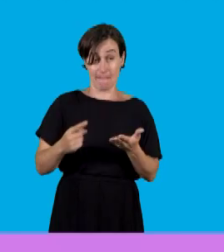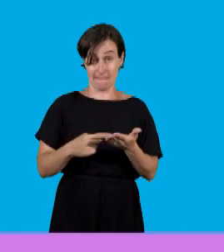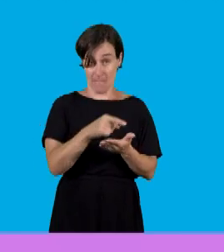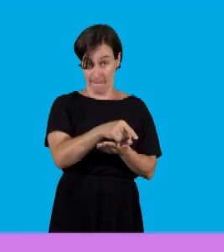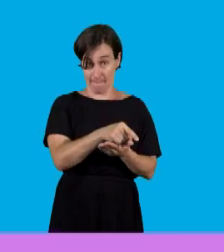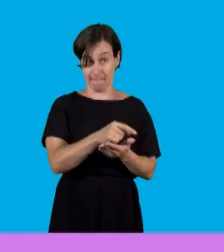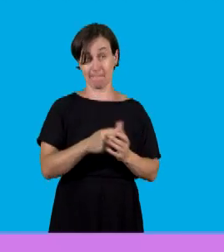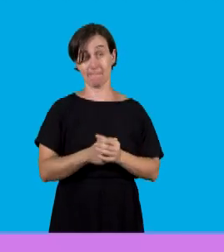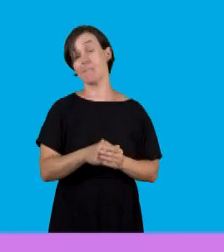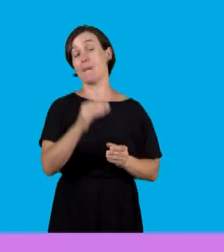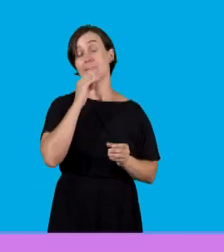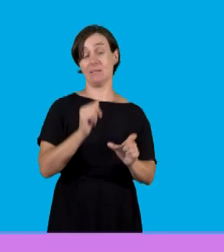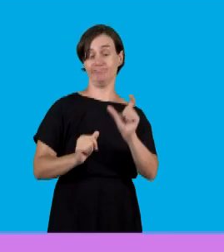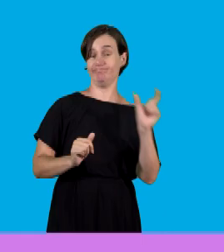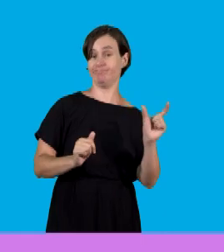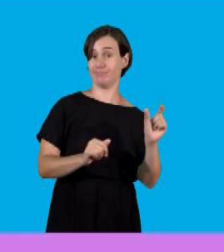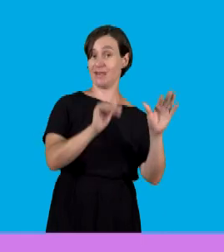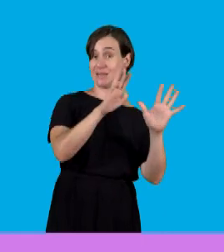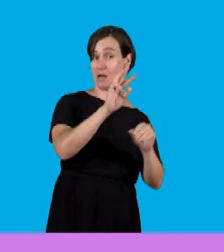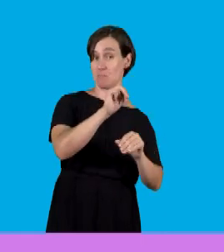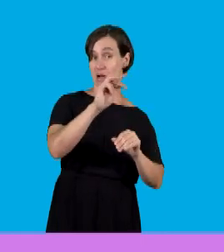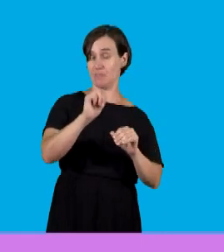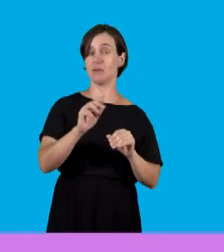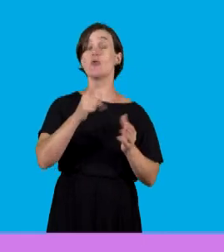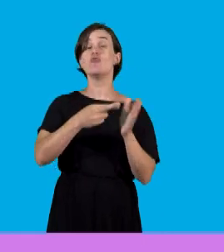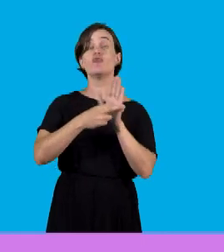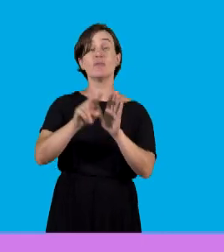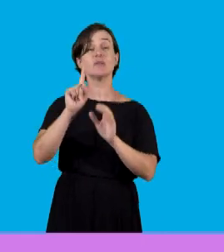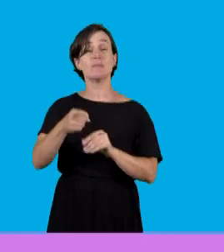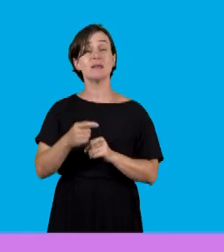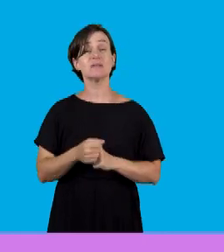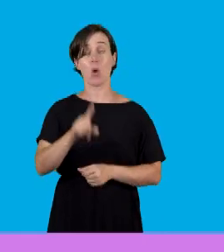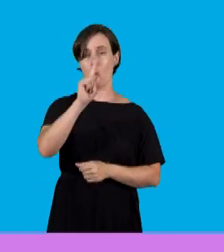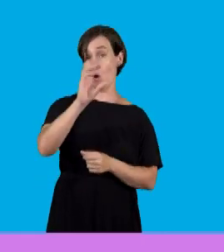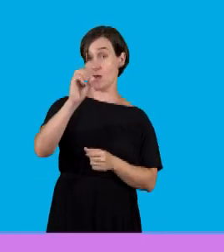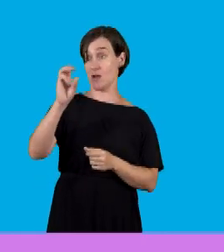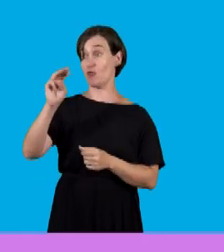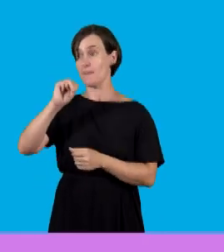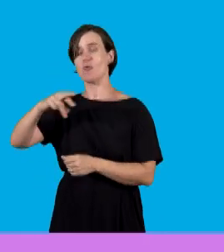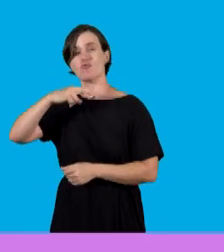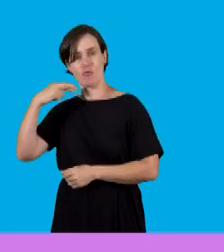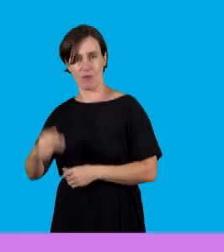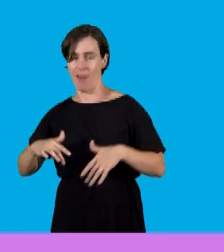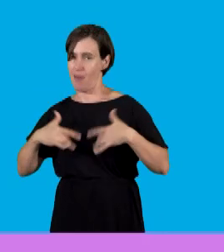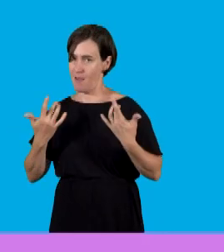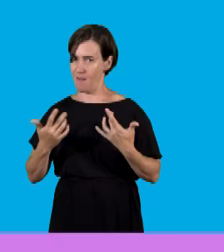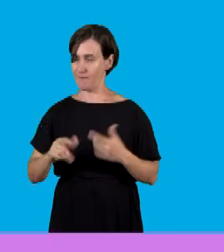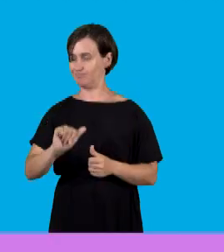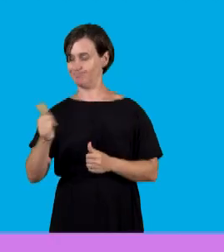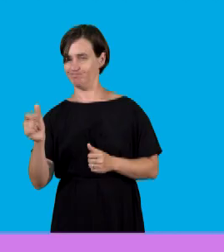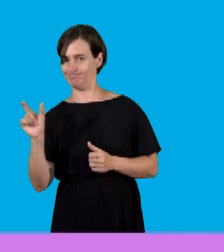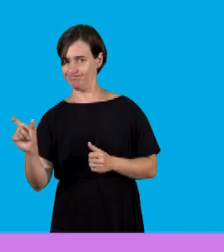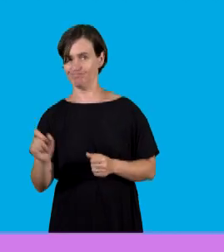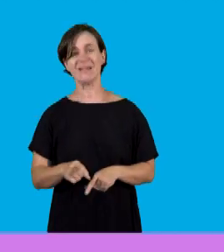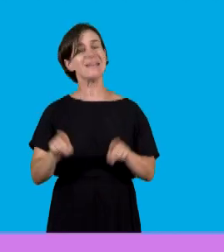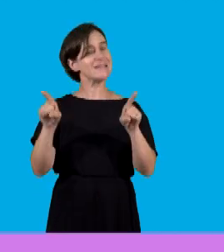it's 10 millimeters is to represent 100 meters in reality. We have 100 meters in reality.